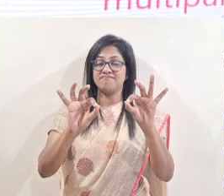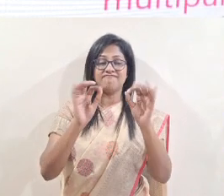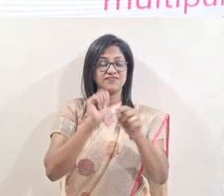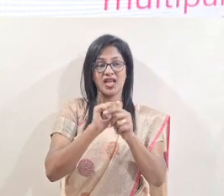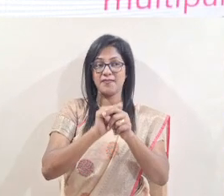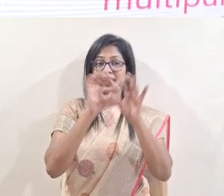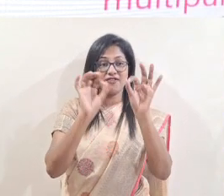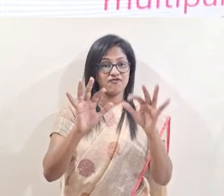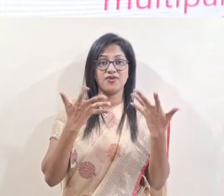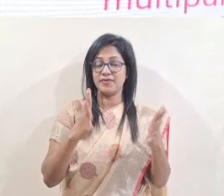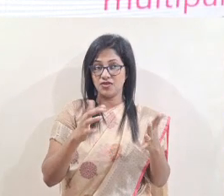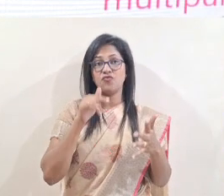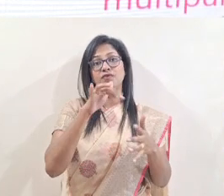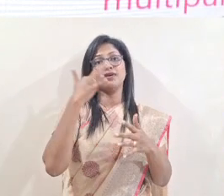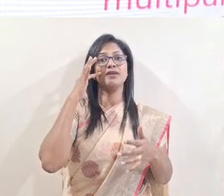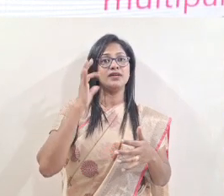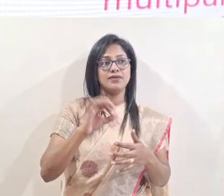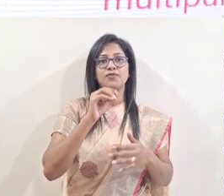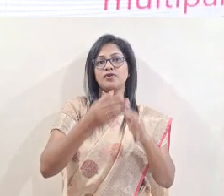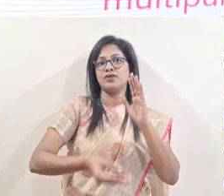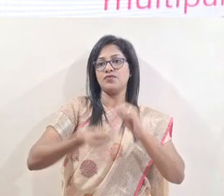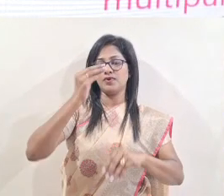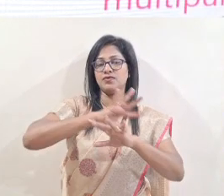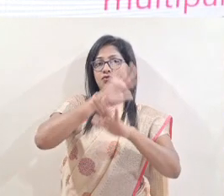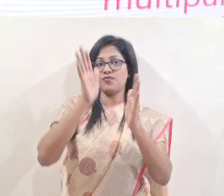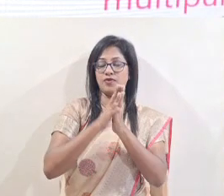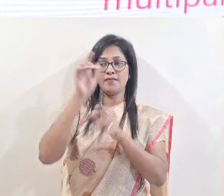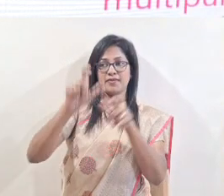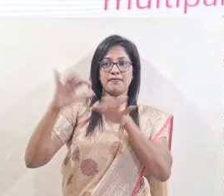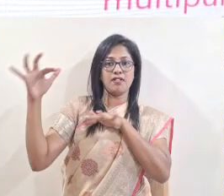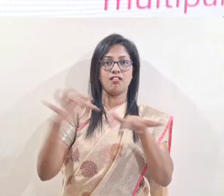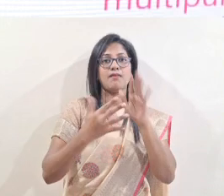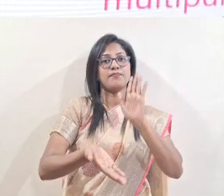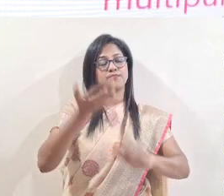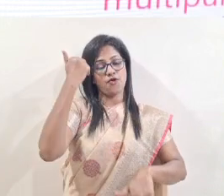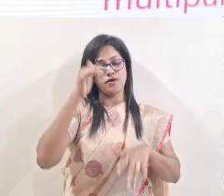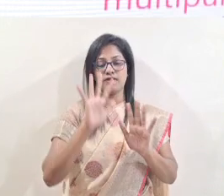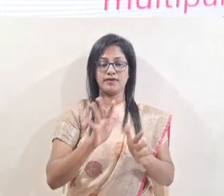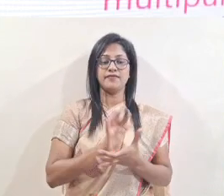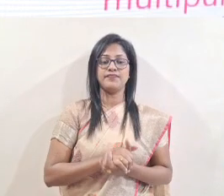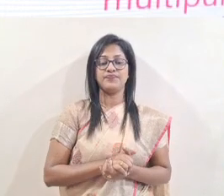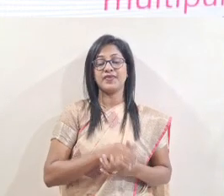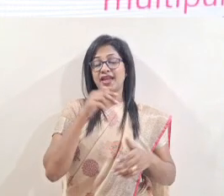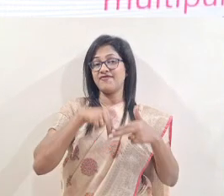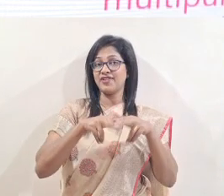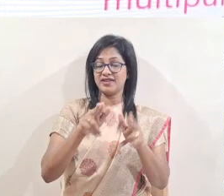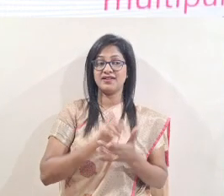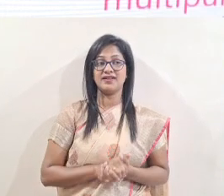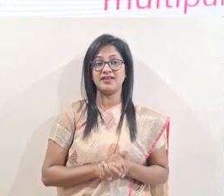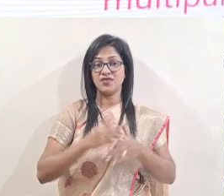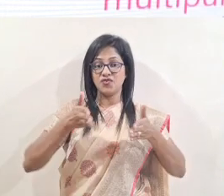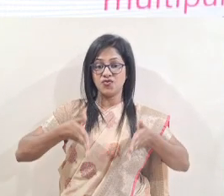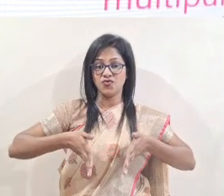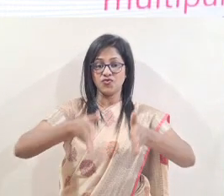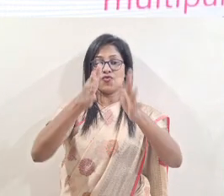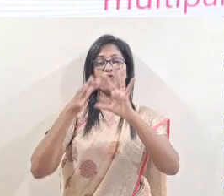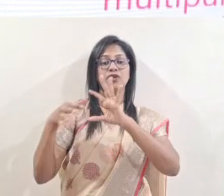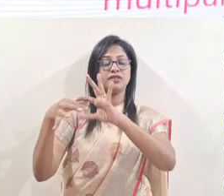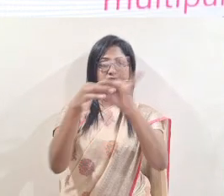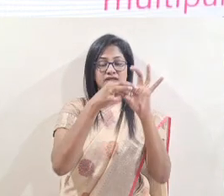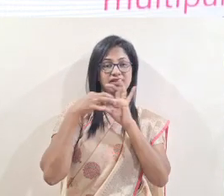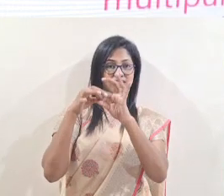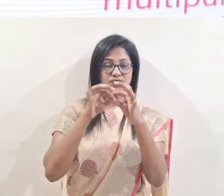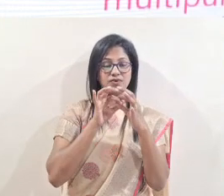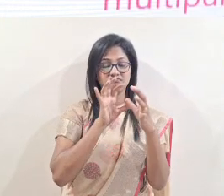a key factor to increase the overall customer footfall for these streets. And finally, road network connectivity was the second most